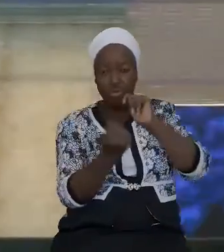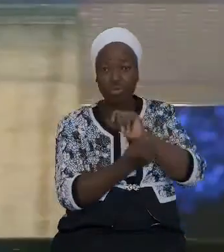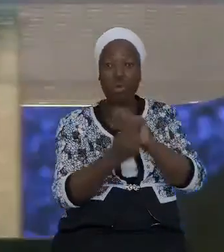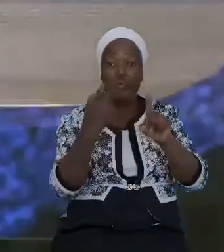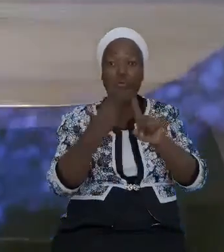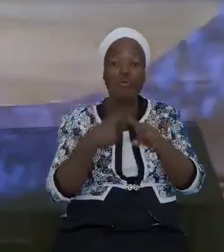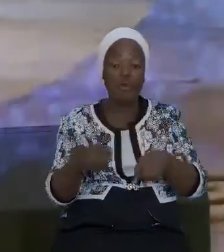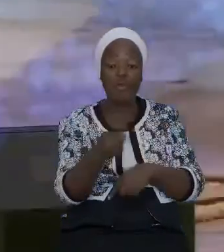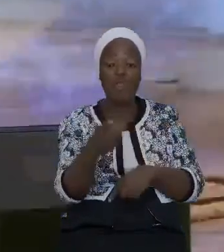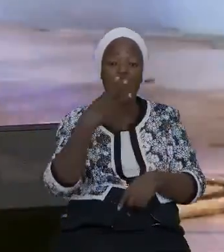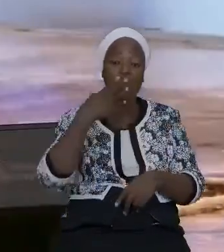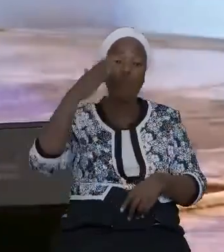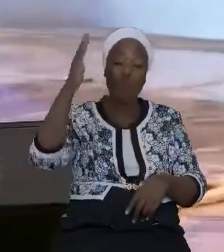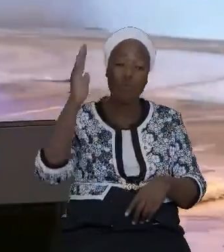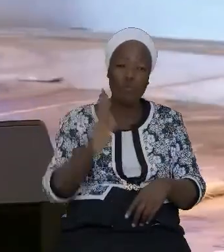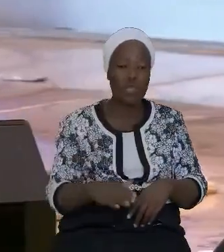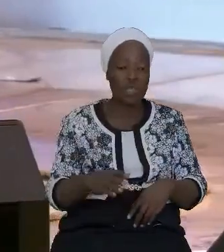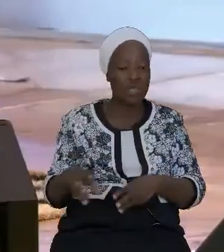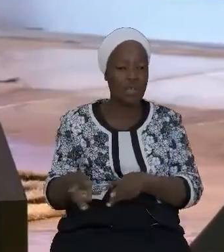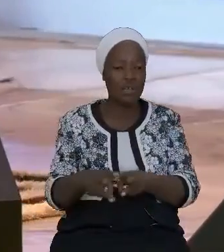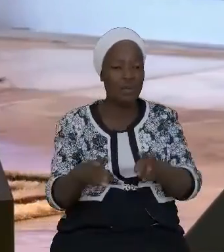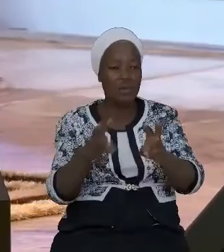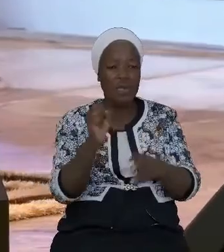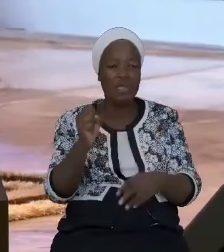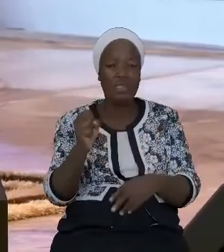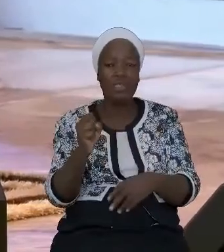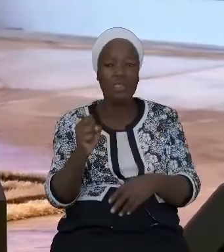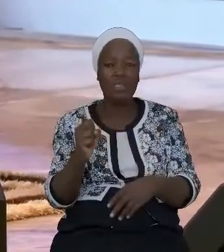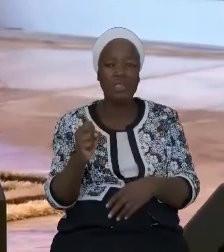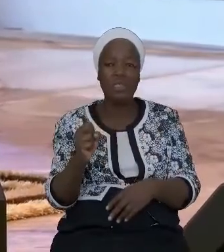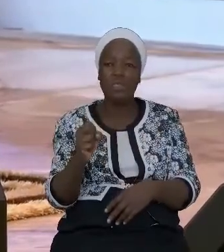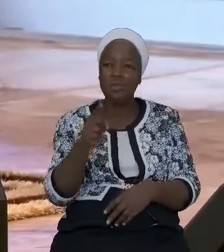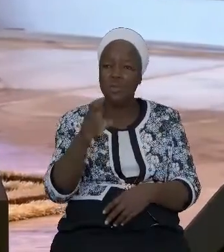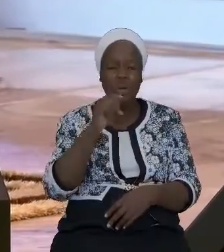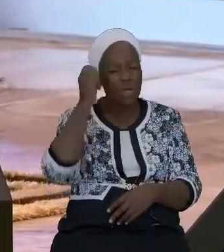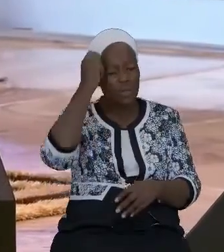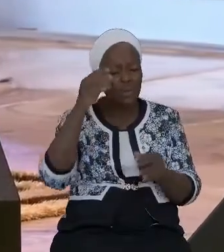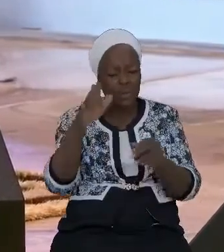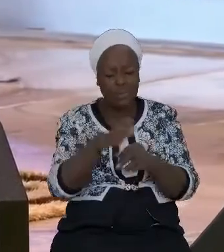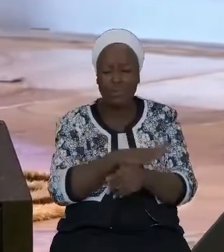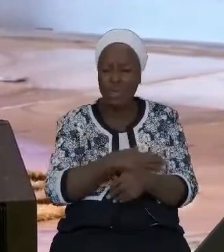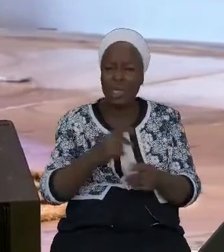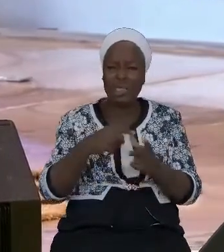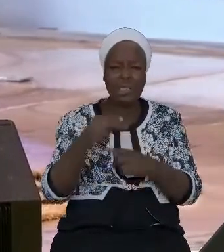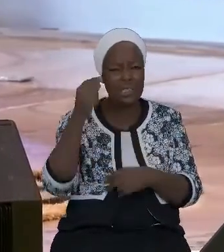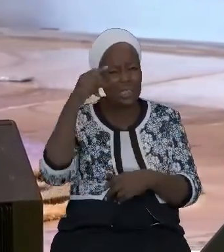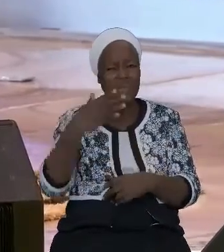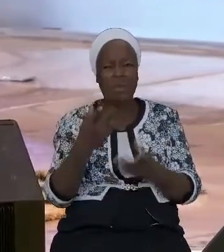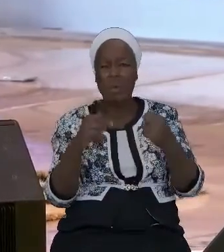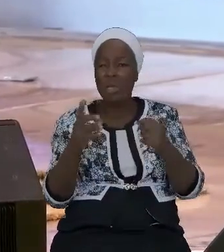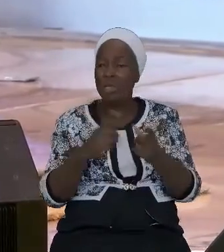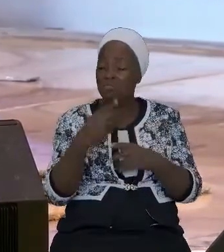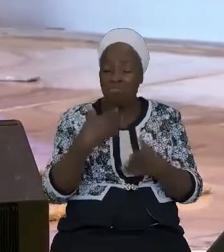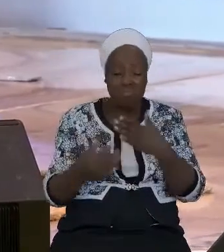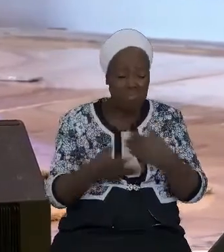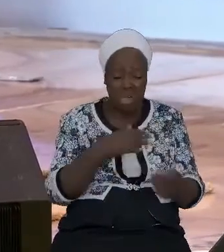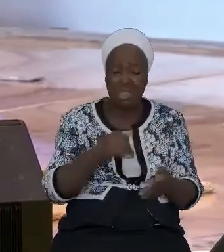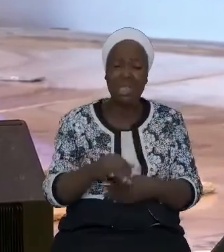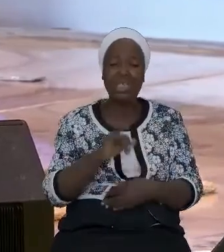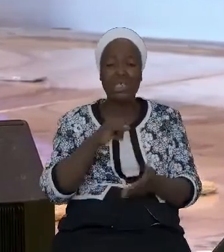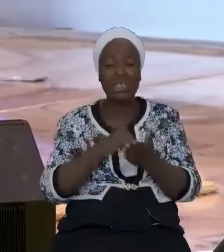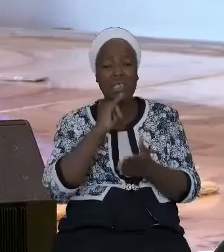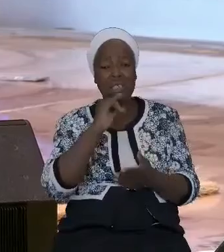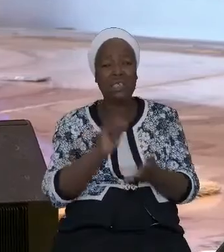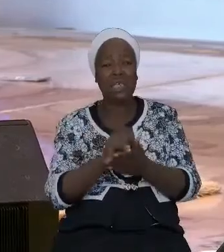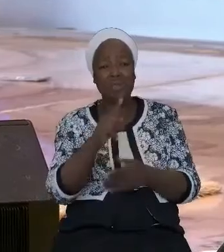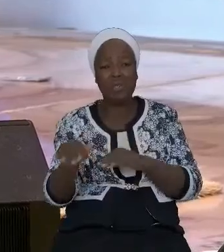from their wicked ways, you are thoughtful and you think of whatever it is you are doing that